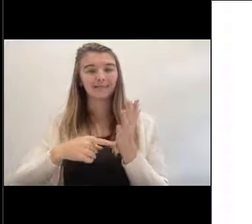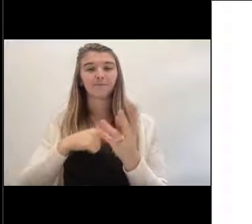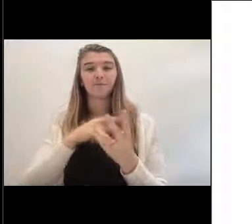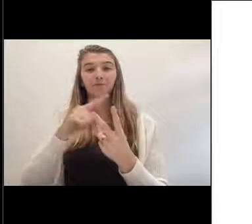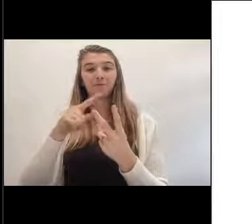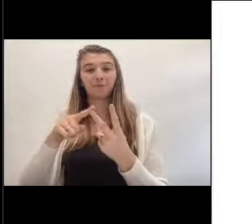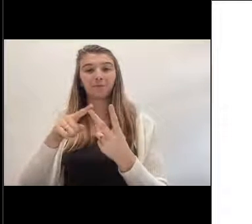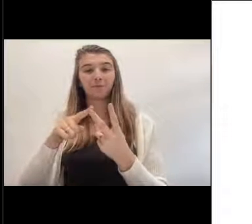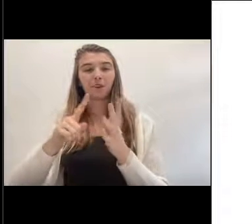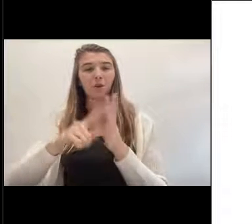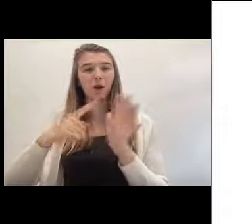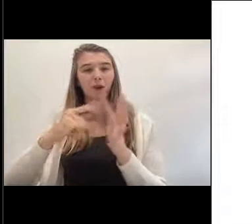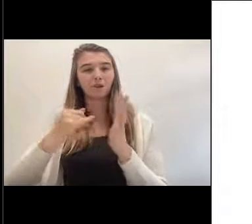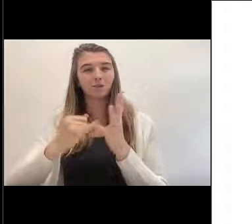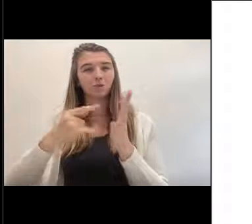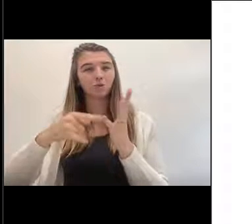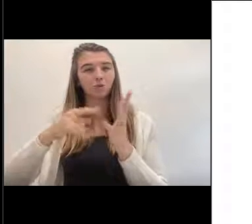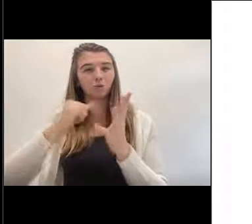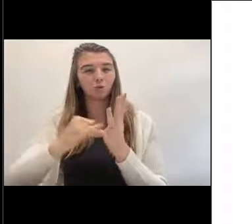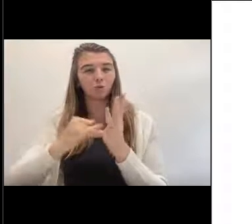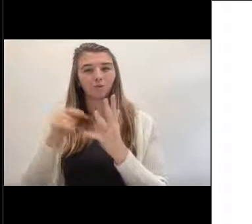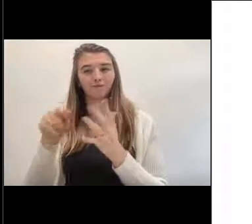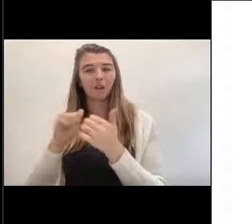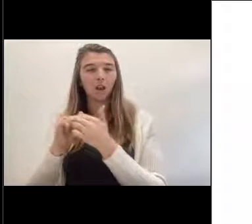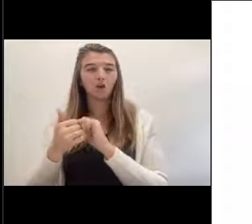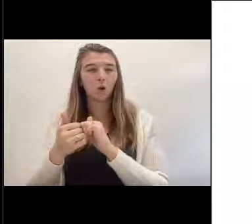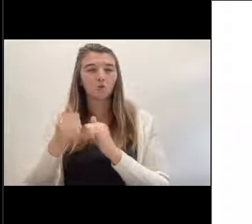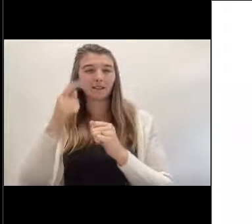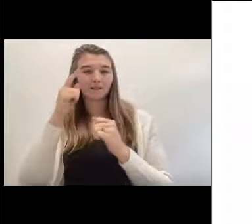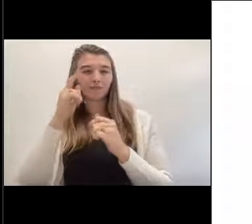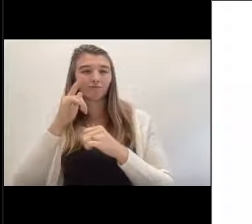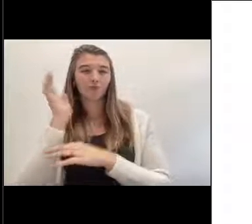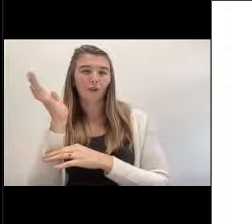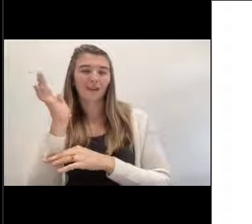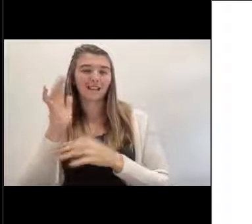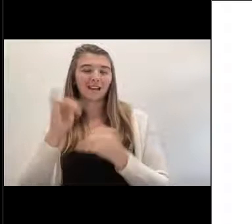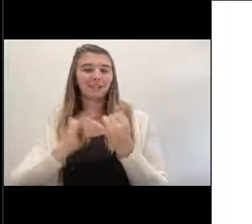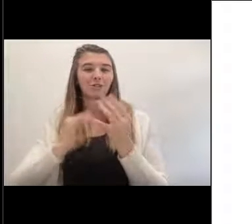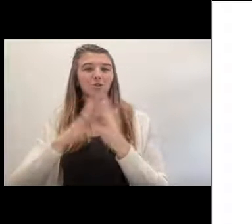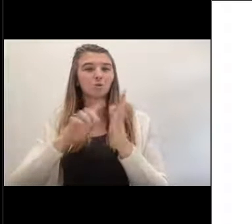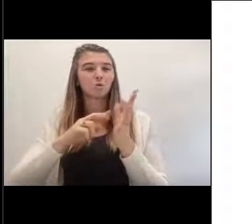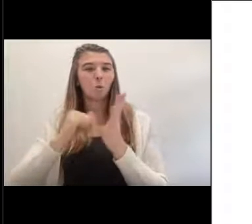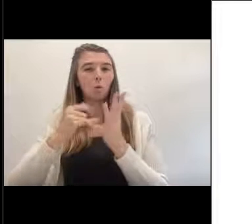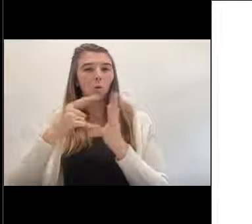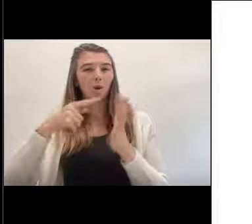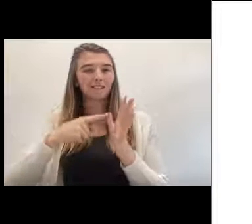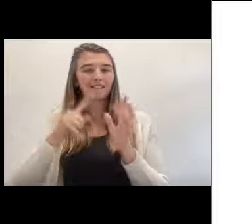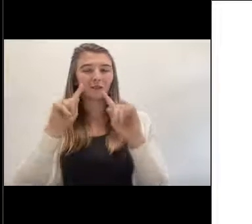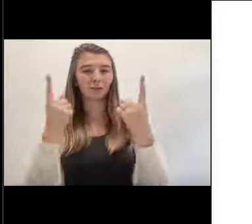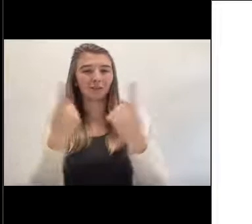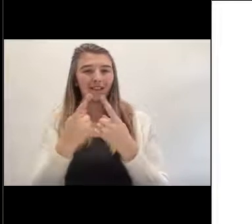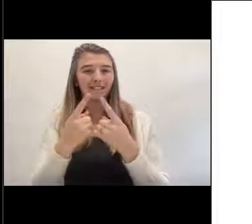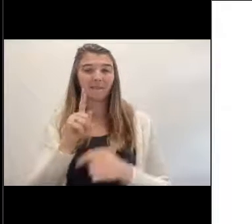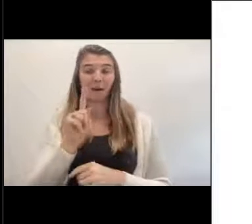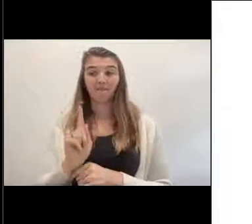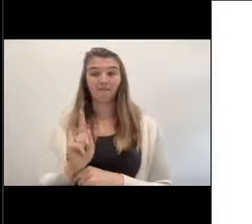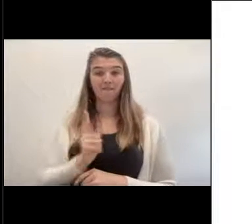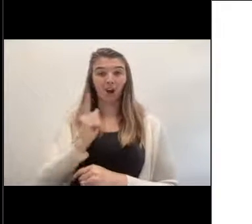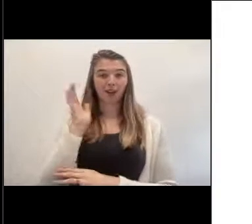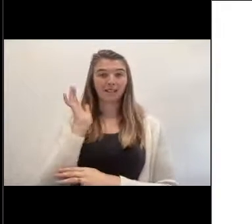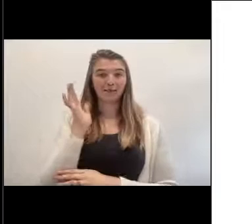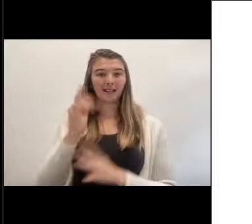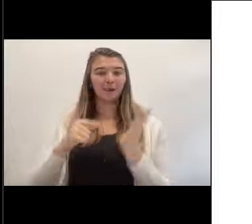Ojeda Ledo, associate professor at Swansea University. But first, Dr. Tanya Narencic, who is an assistant professor at